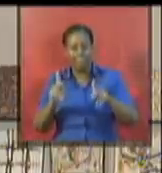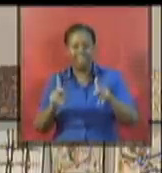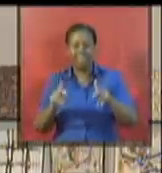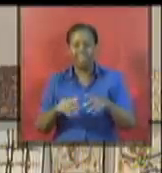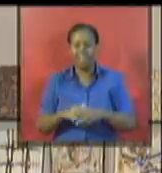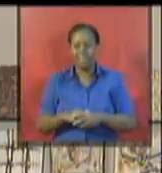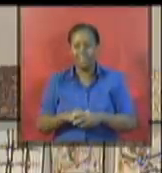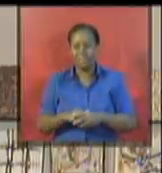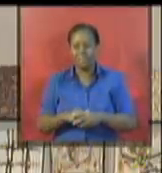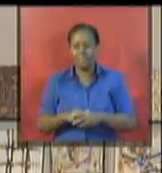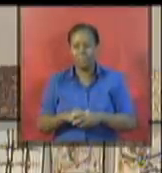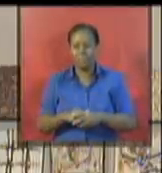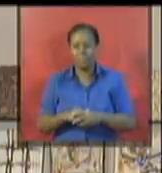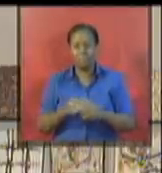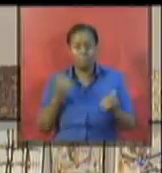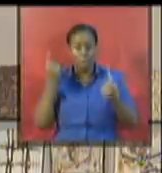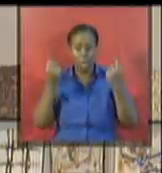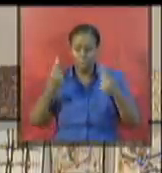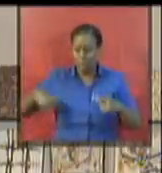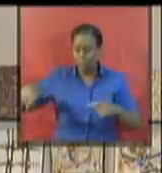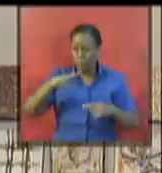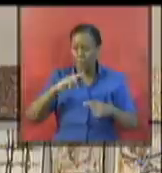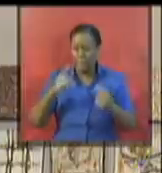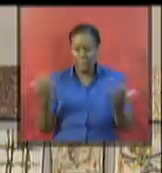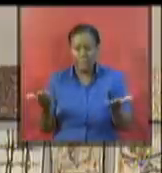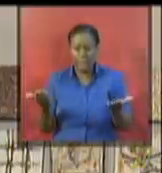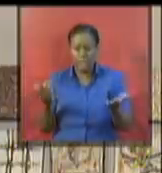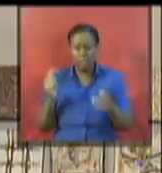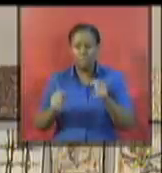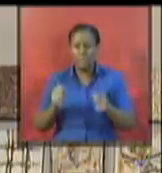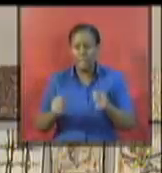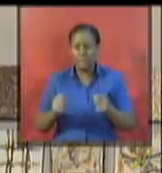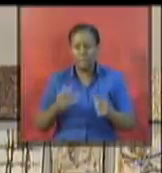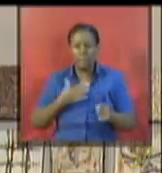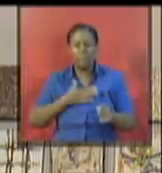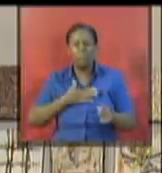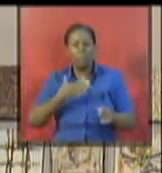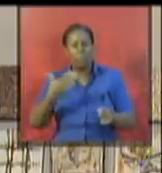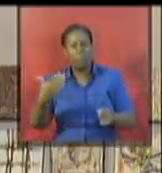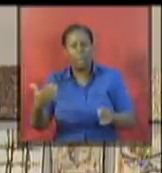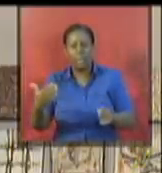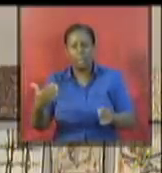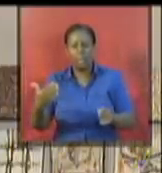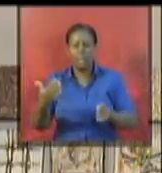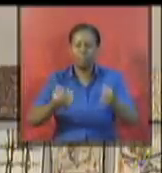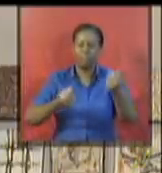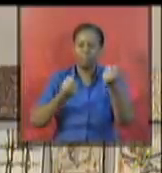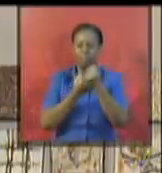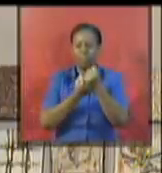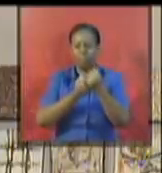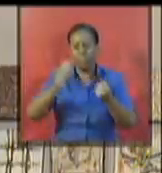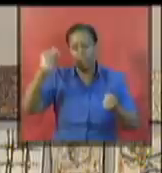able and willing to support testing needs of Tobago. With regard to thermal scanning,